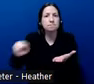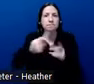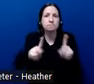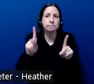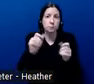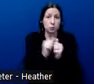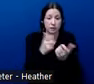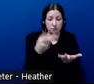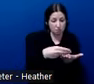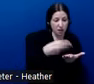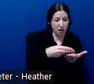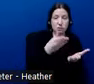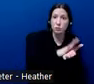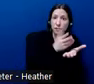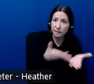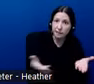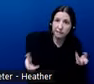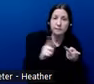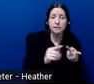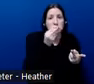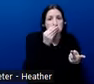activities, and field trips.